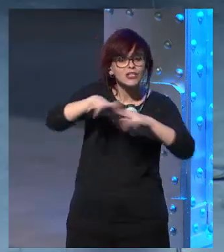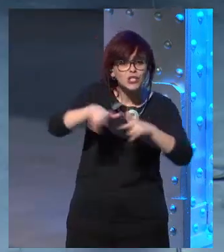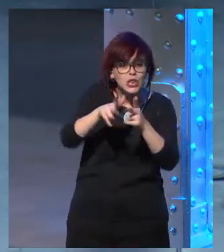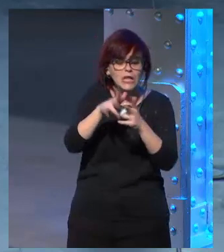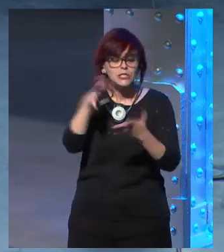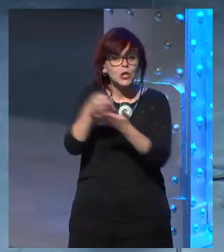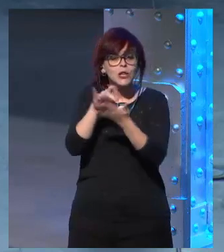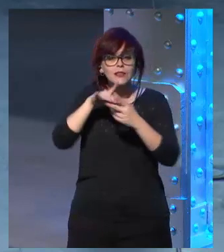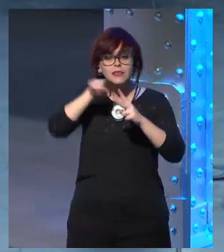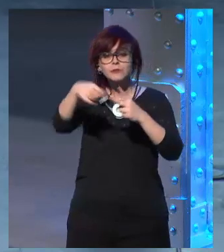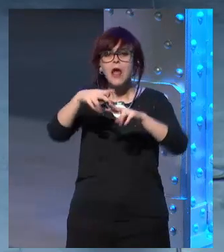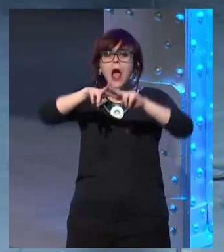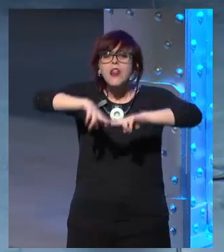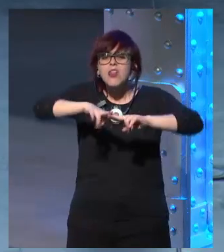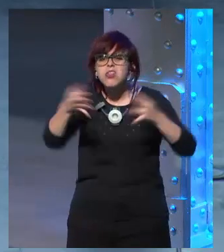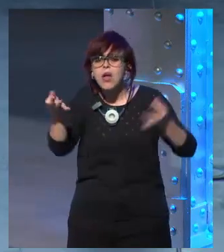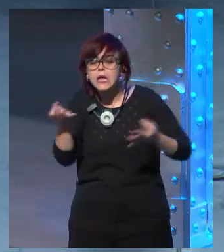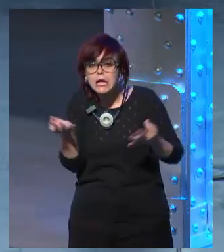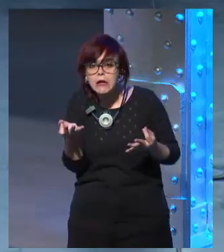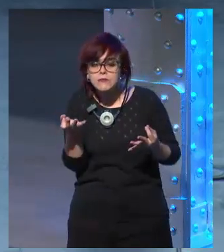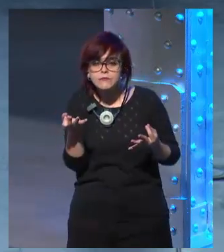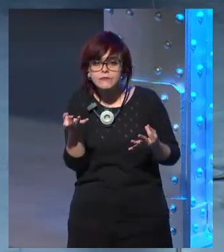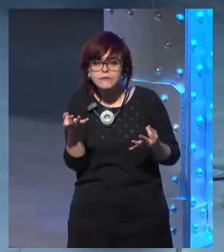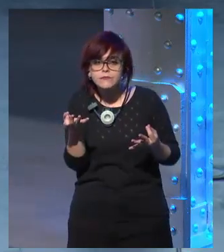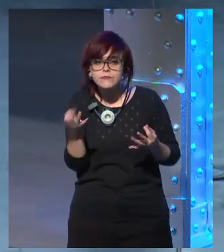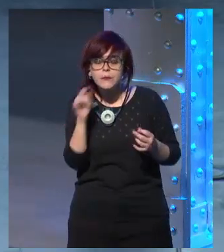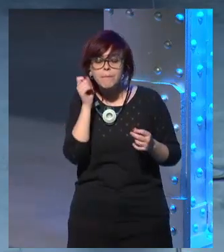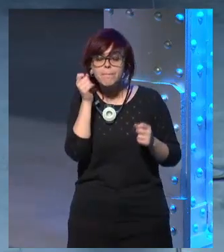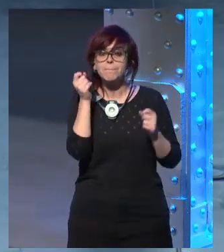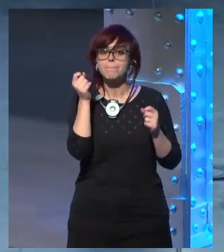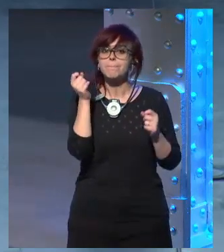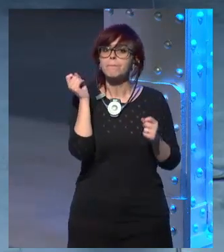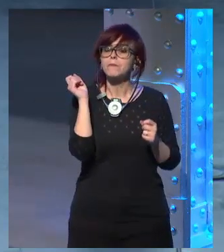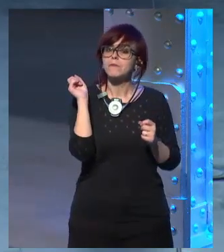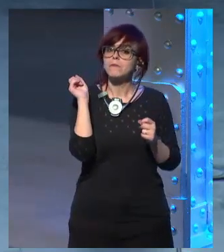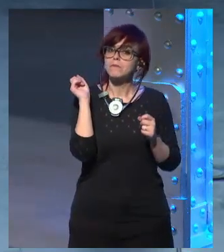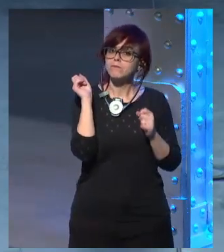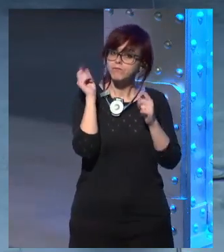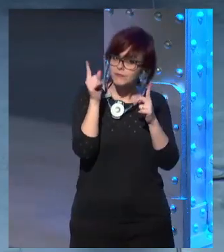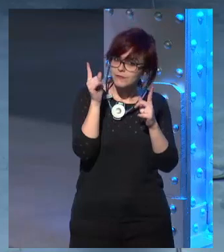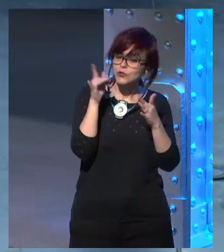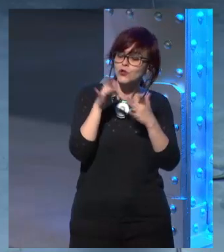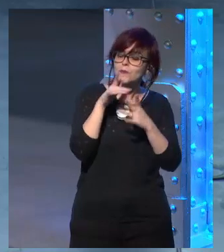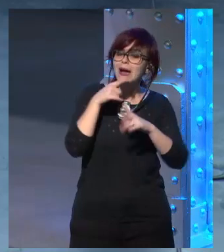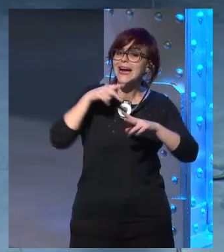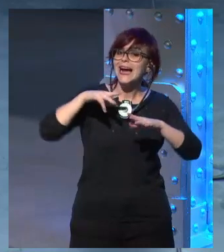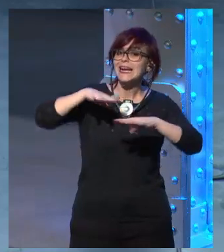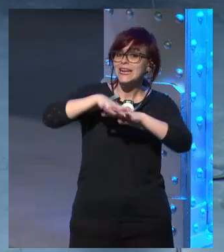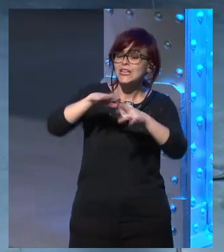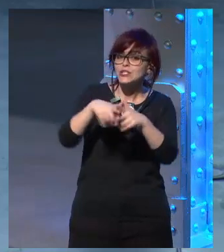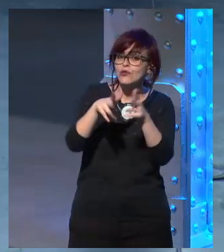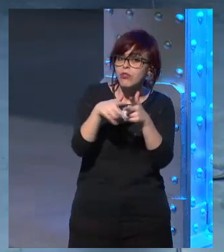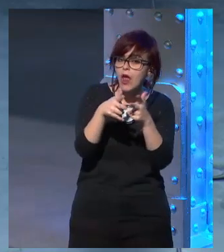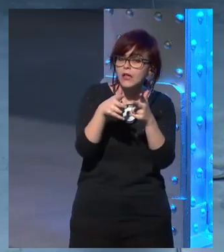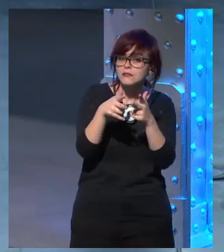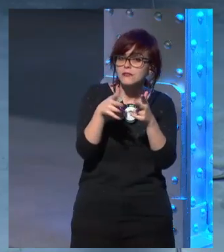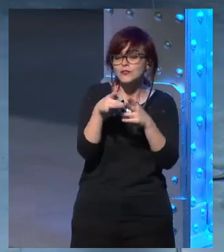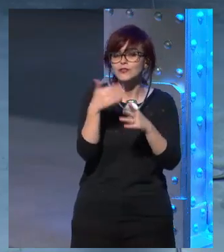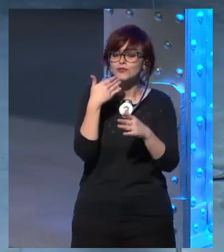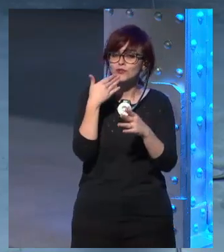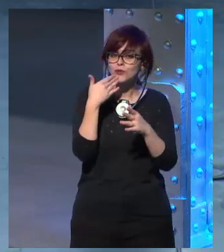they're doing, here's the thing about how they participate with social media. It is exactly what they do offline. Right? So if